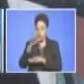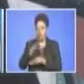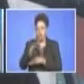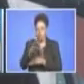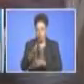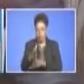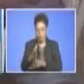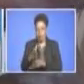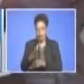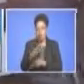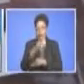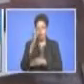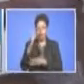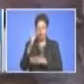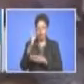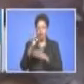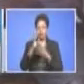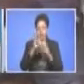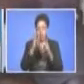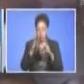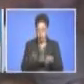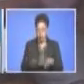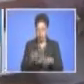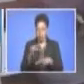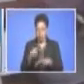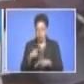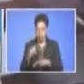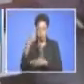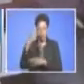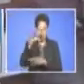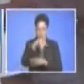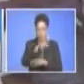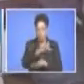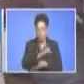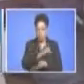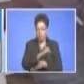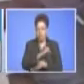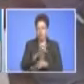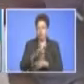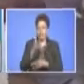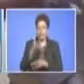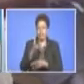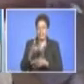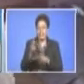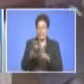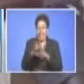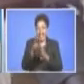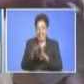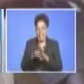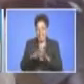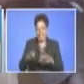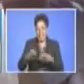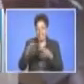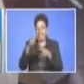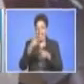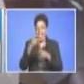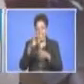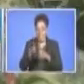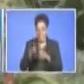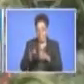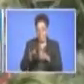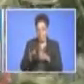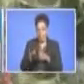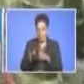being. Even I, a complete stranger, experienced his kindness firsthand, offering me iced tea moments after my